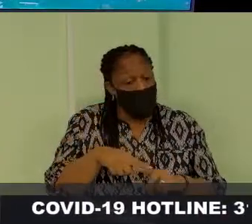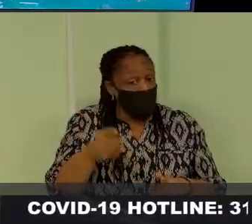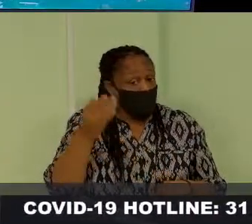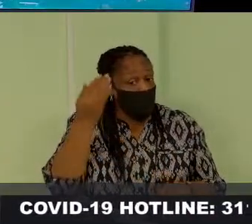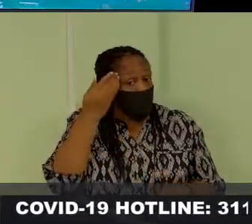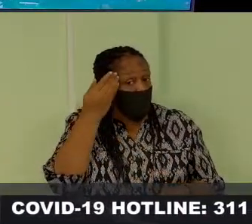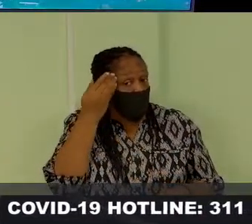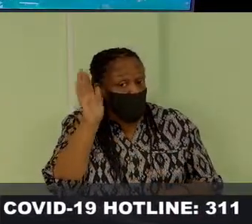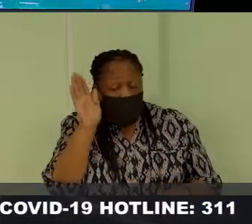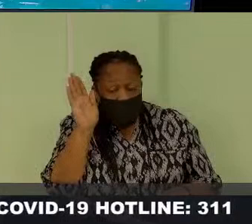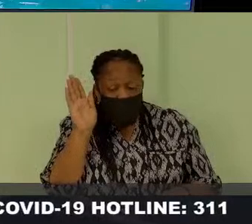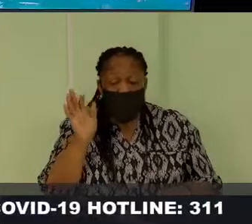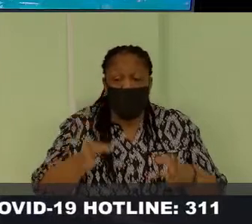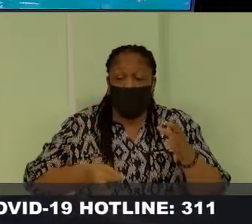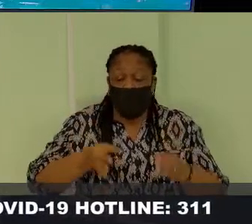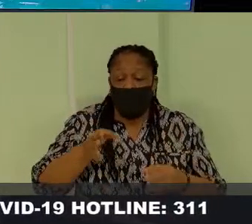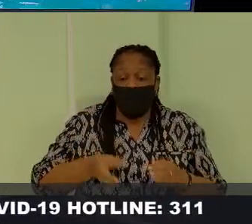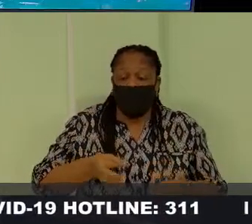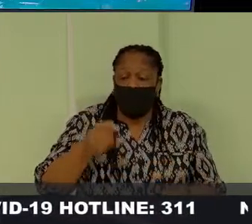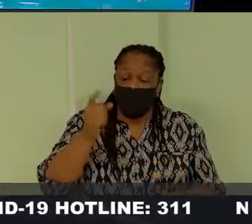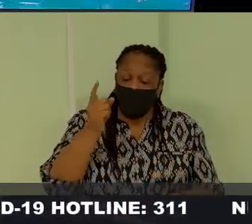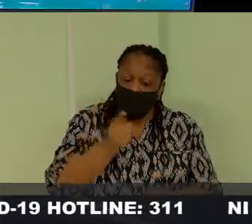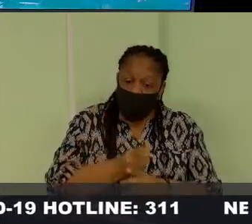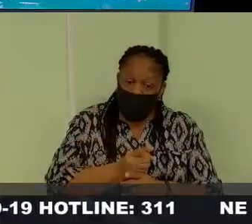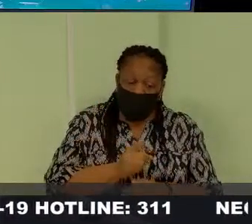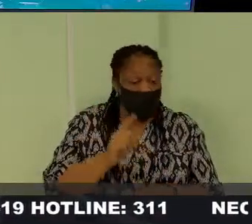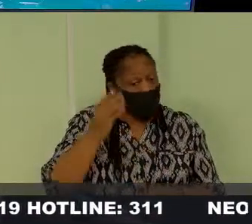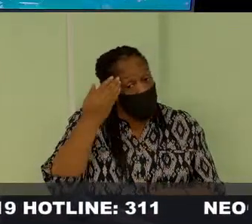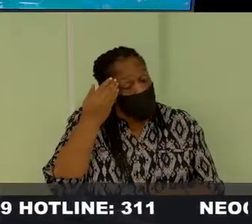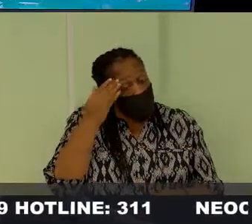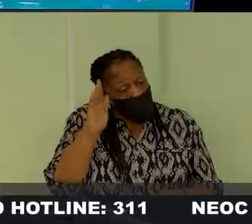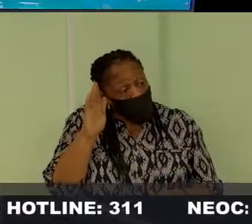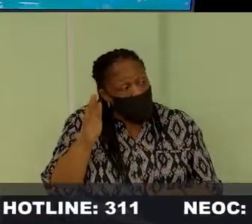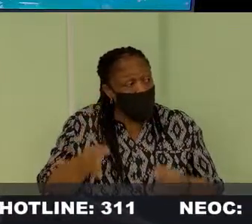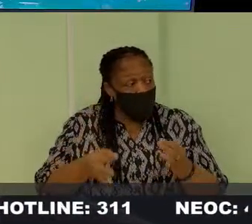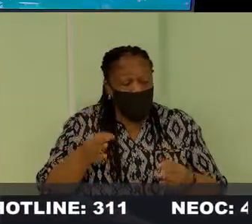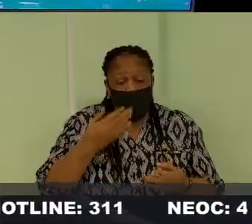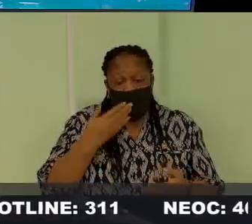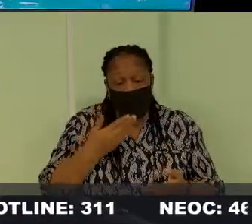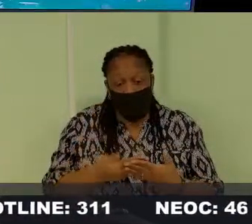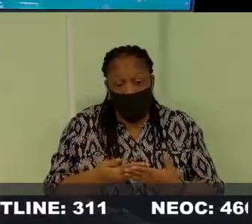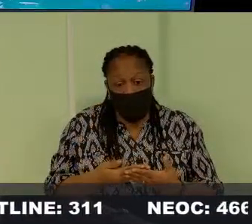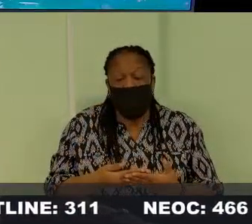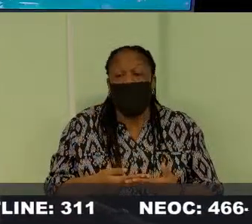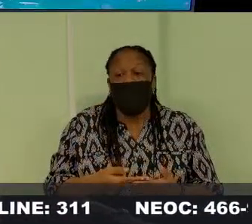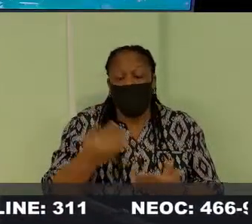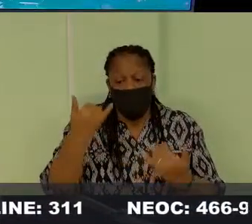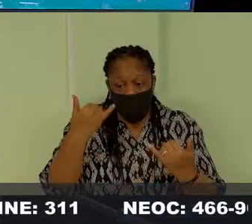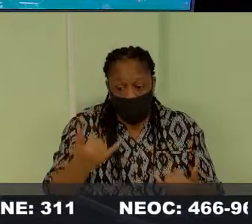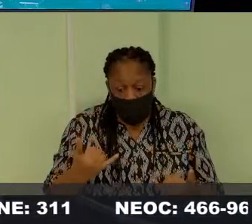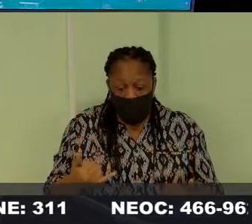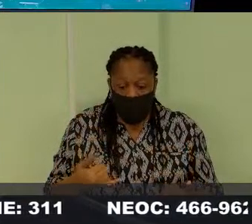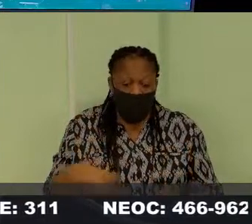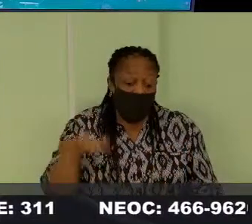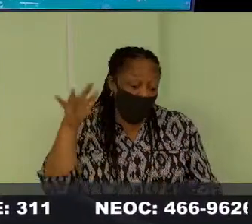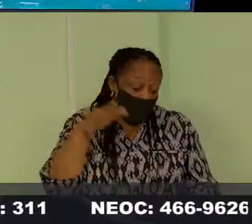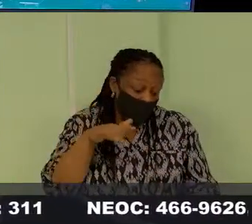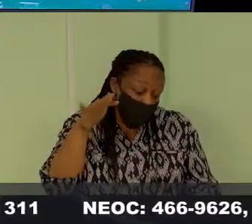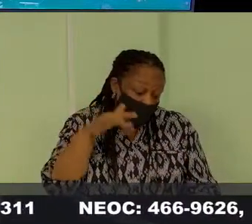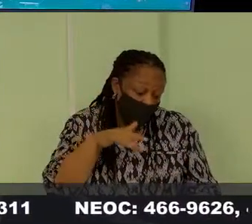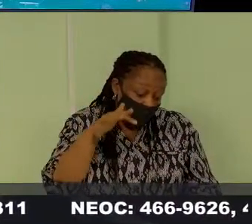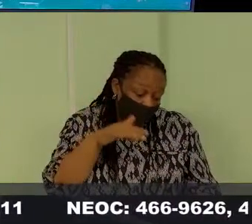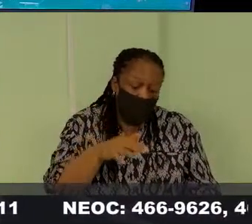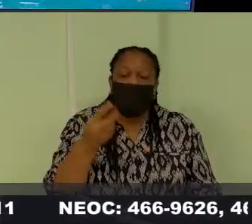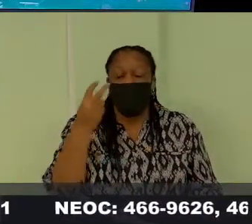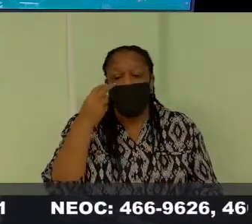data is preliminary. The research work that's been done on this drug, the number of patients who have received